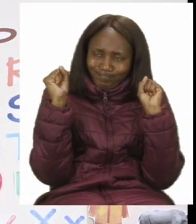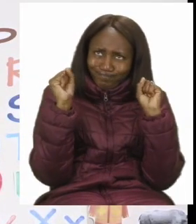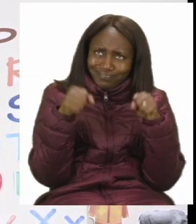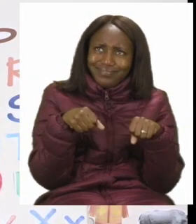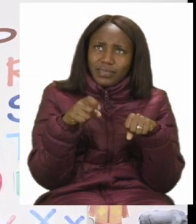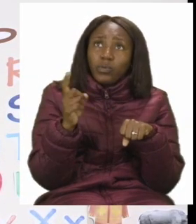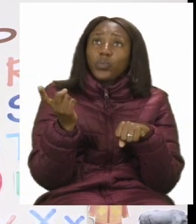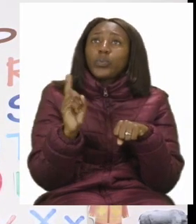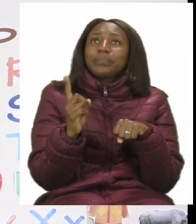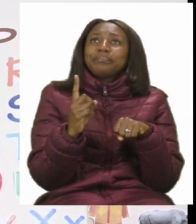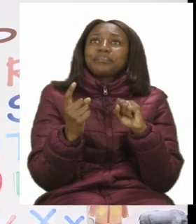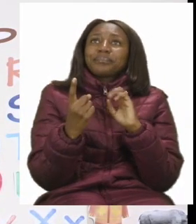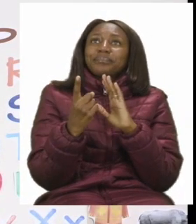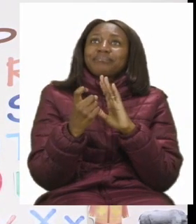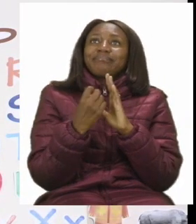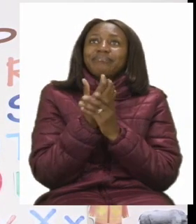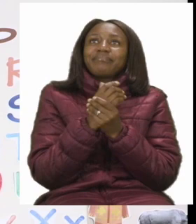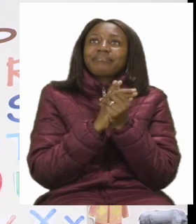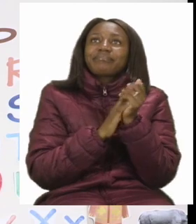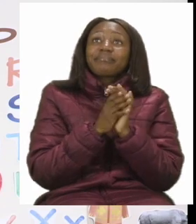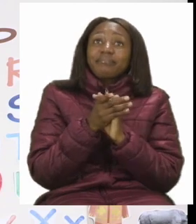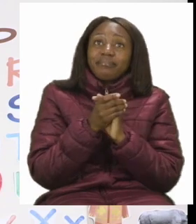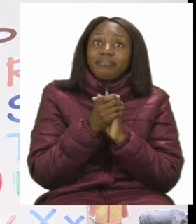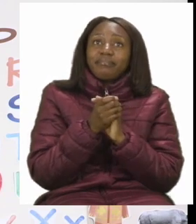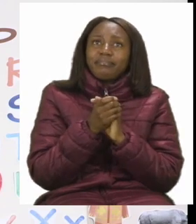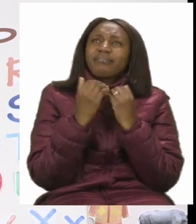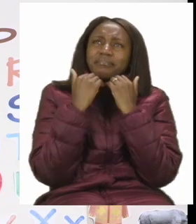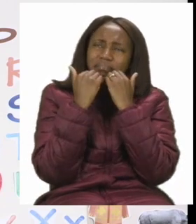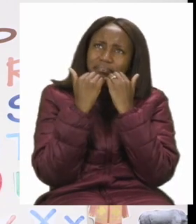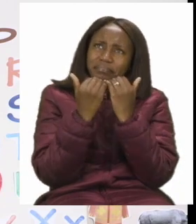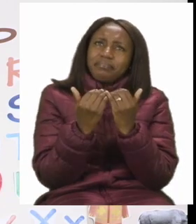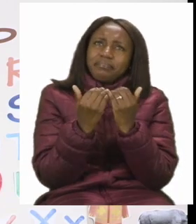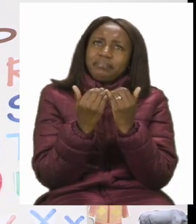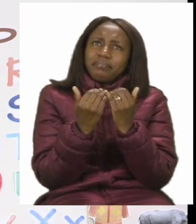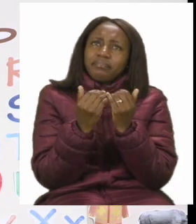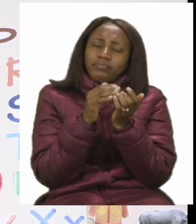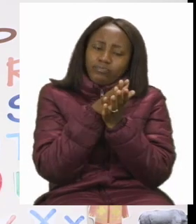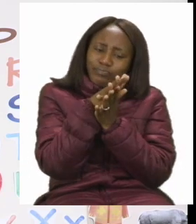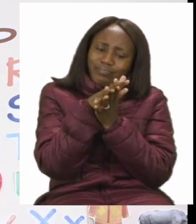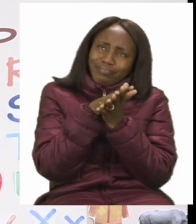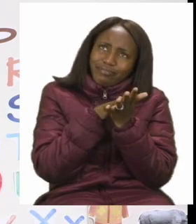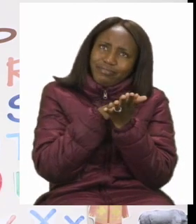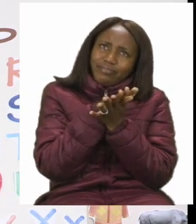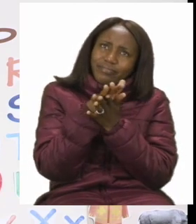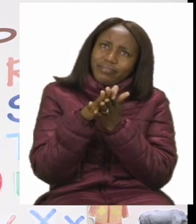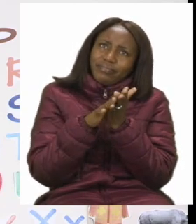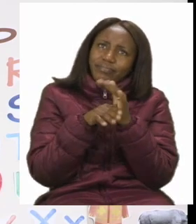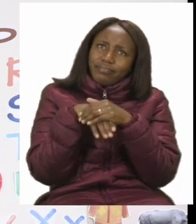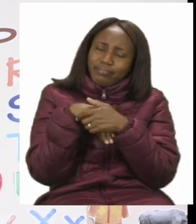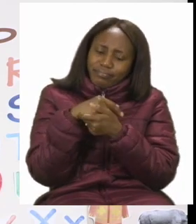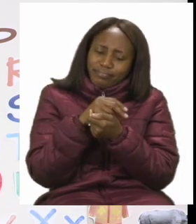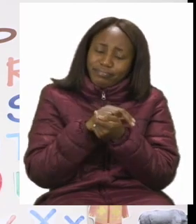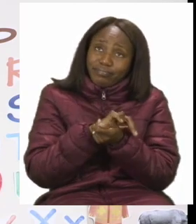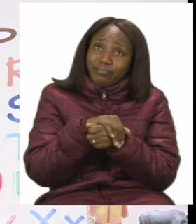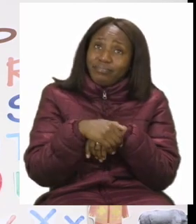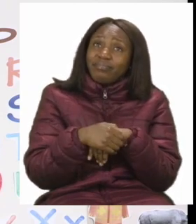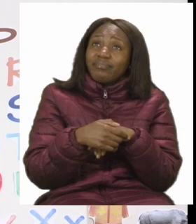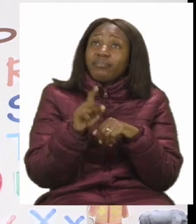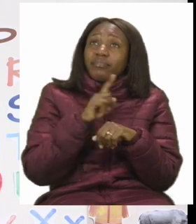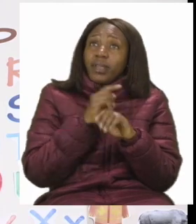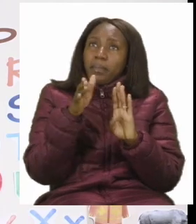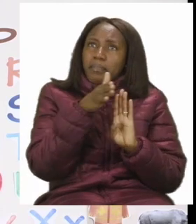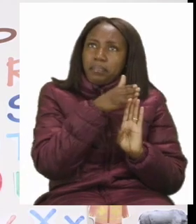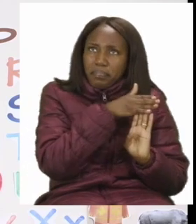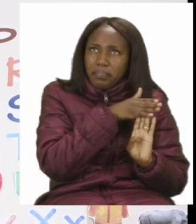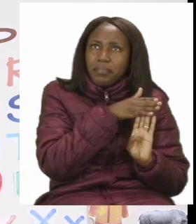we have to remember to sanitize. Remember, we have to sanitize so that we can keep